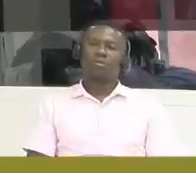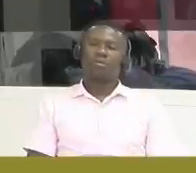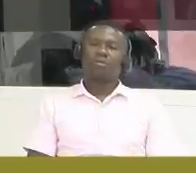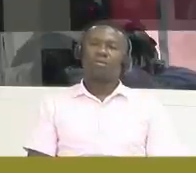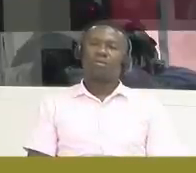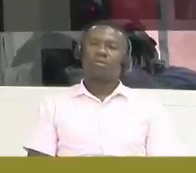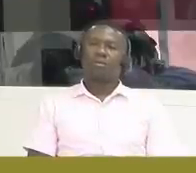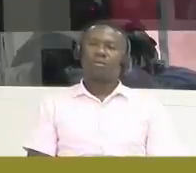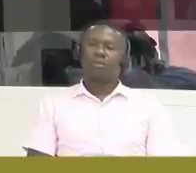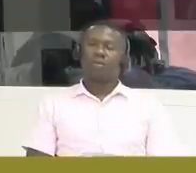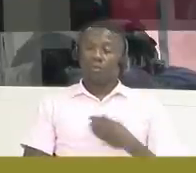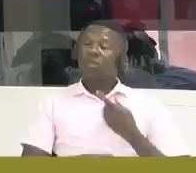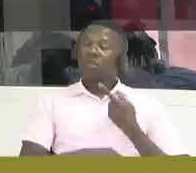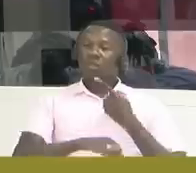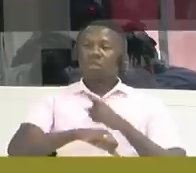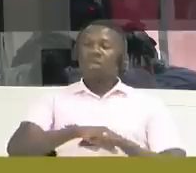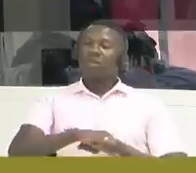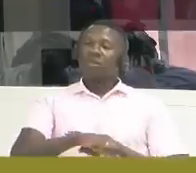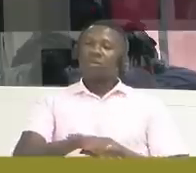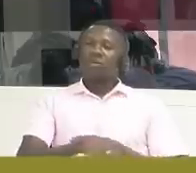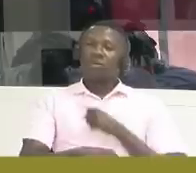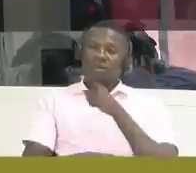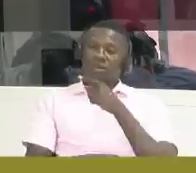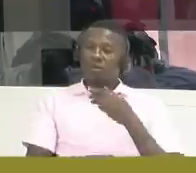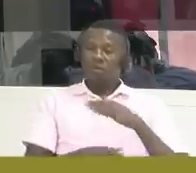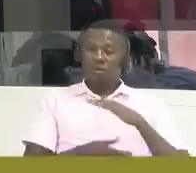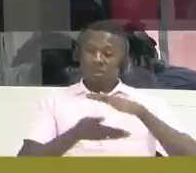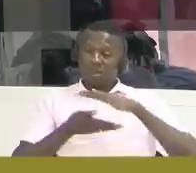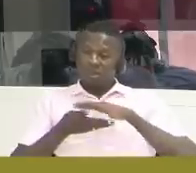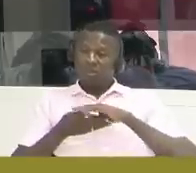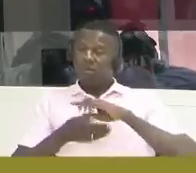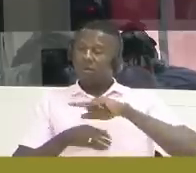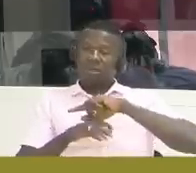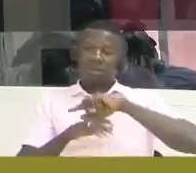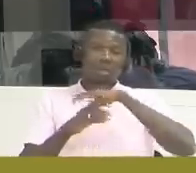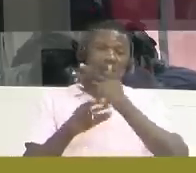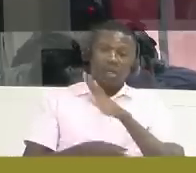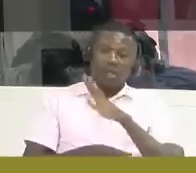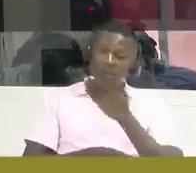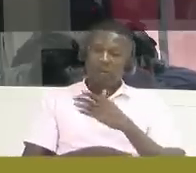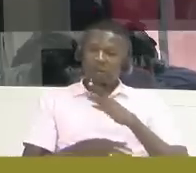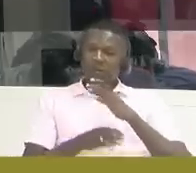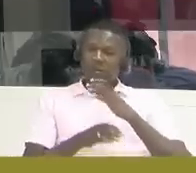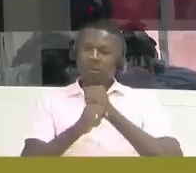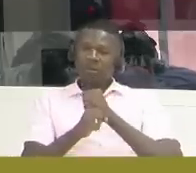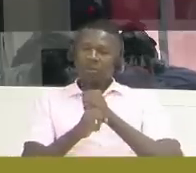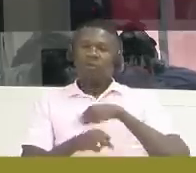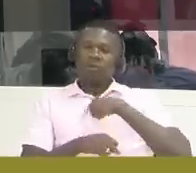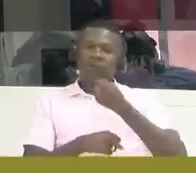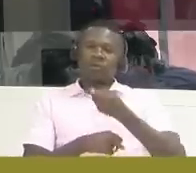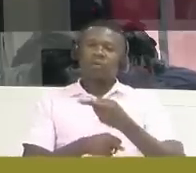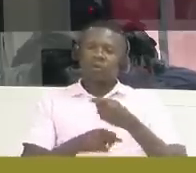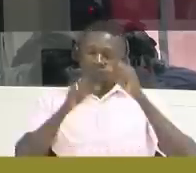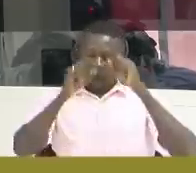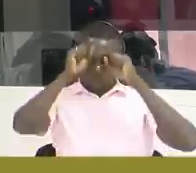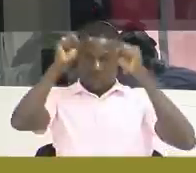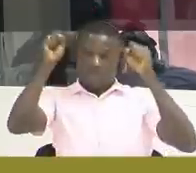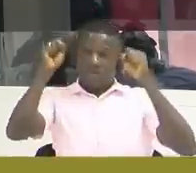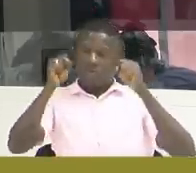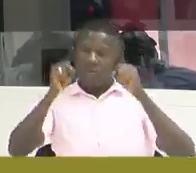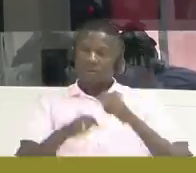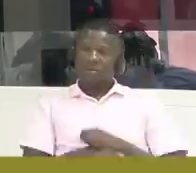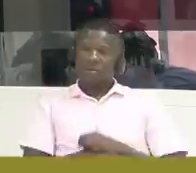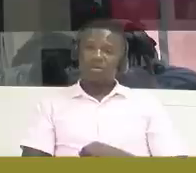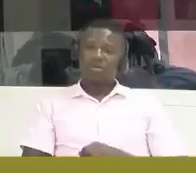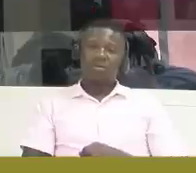During this time, did you receive any help from the government? No, I didn't receive